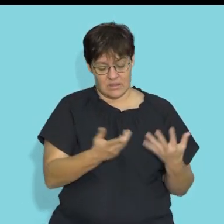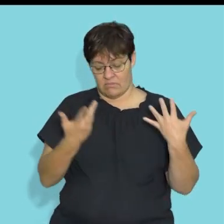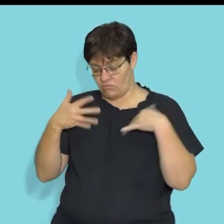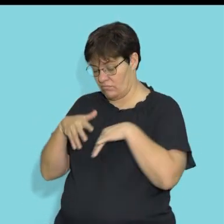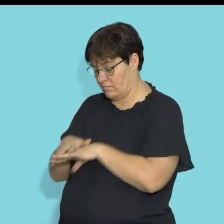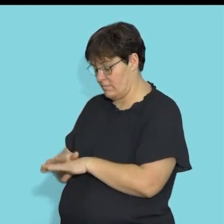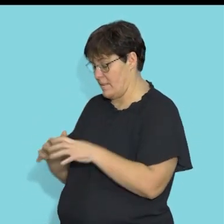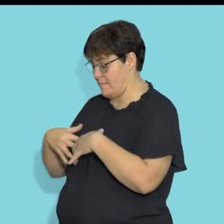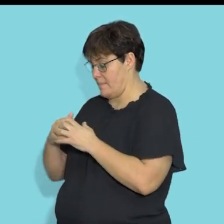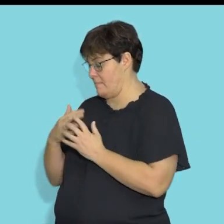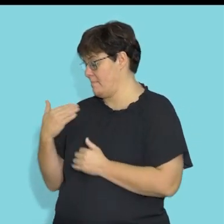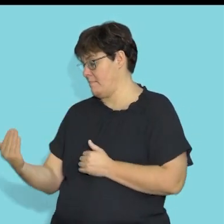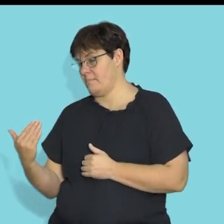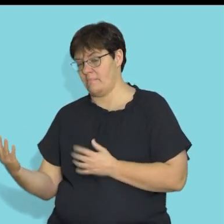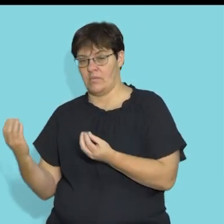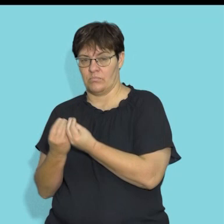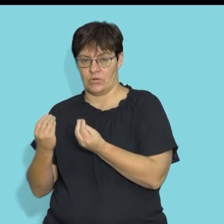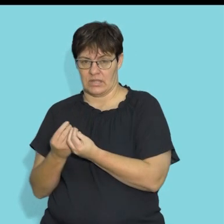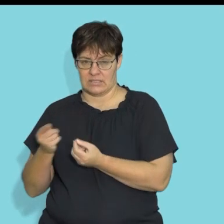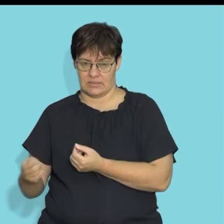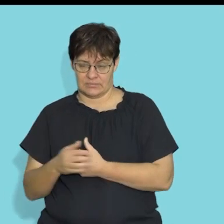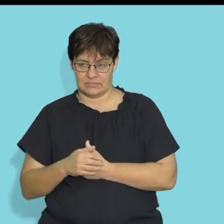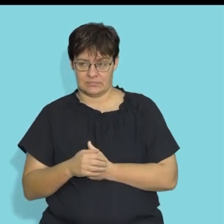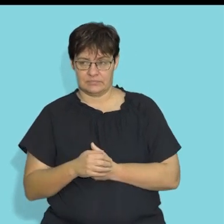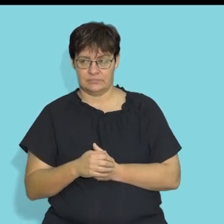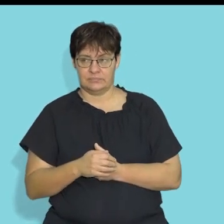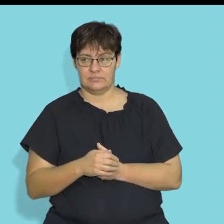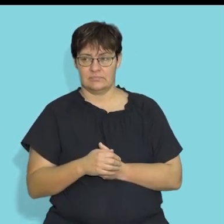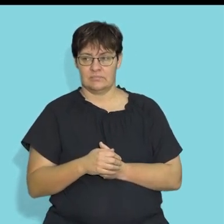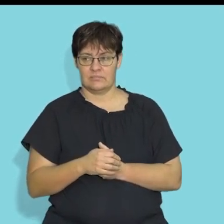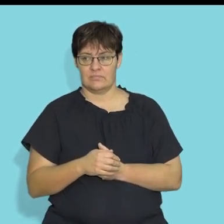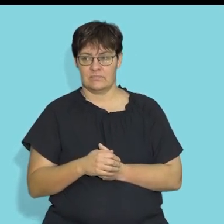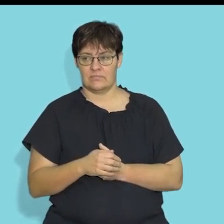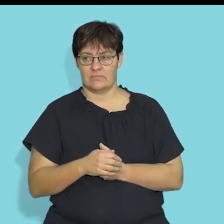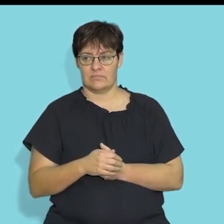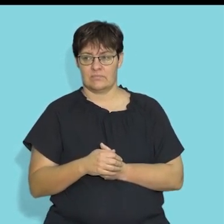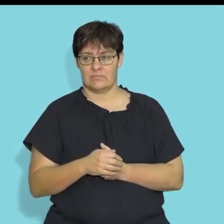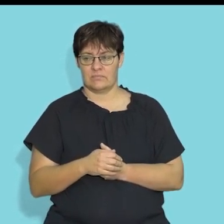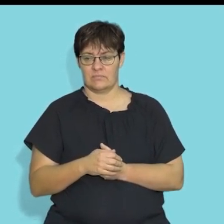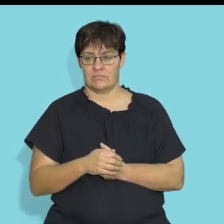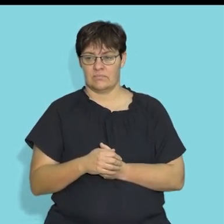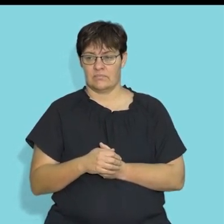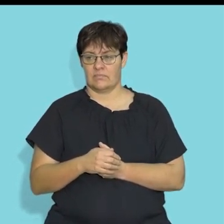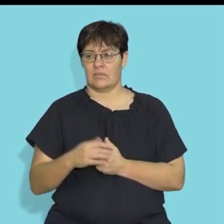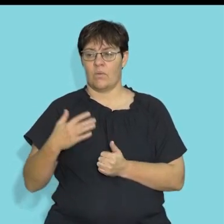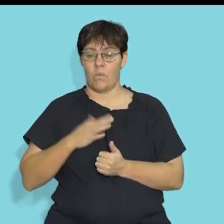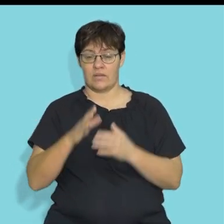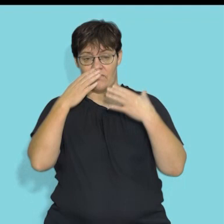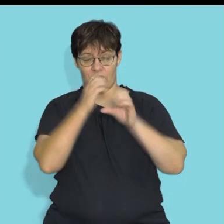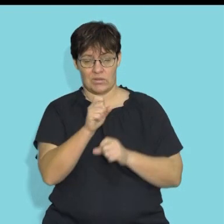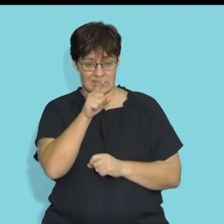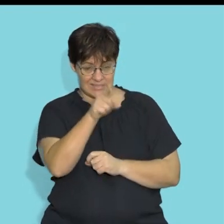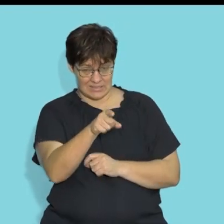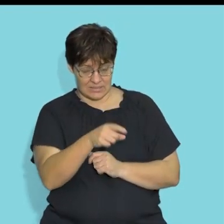my reactants, and whatever is on the right-hand side is my product. I want to